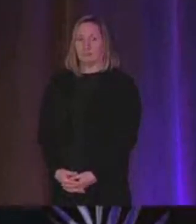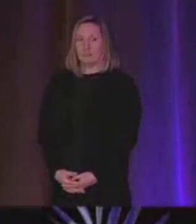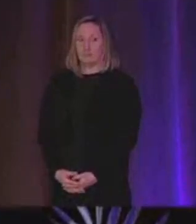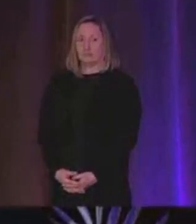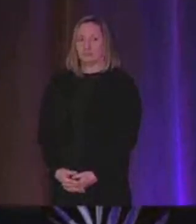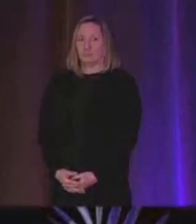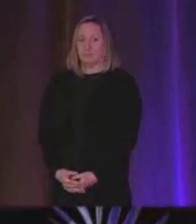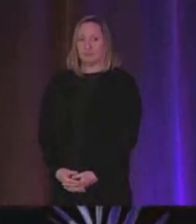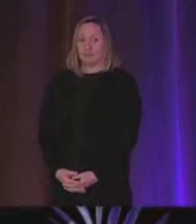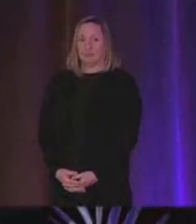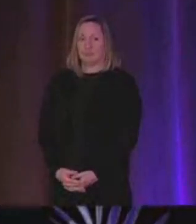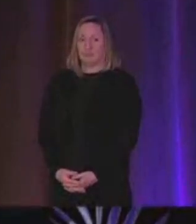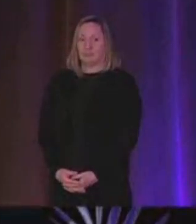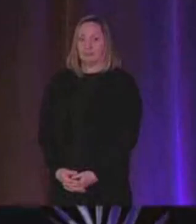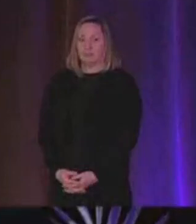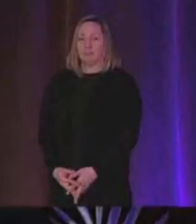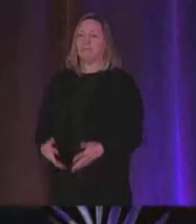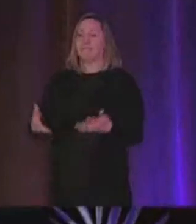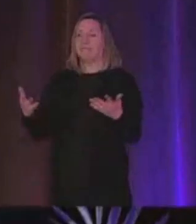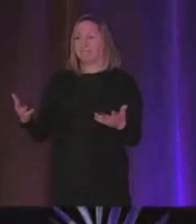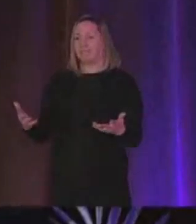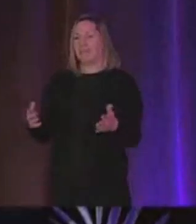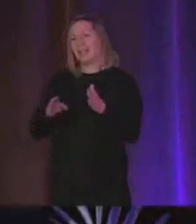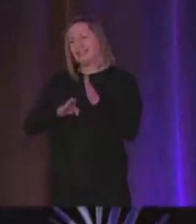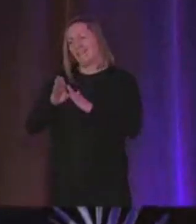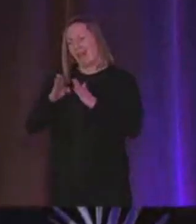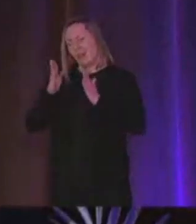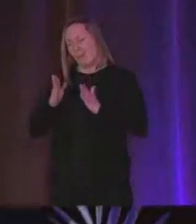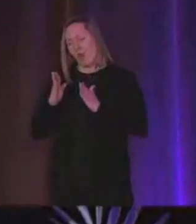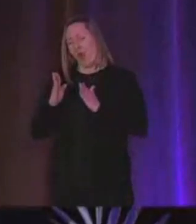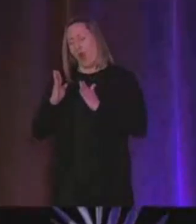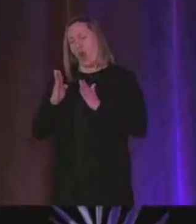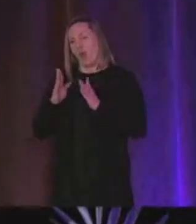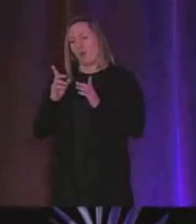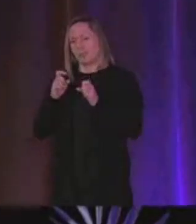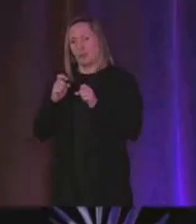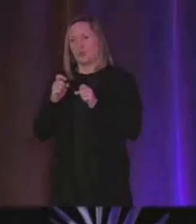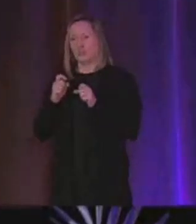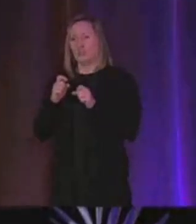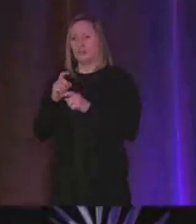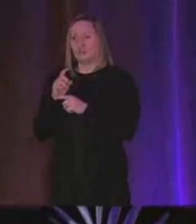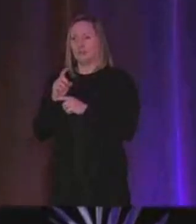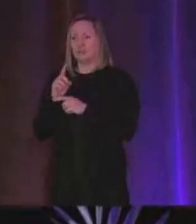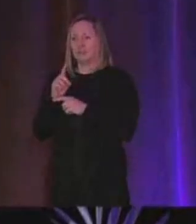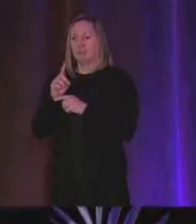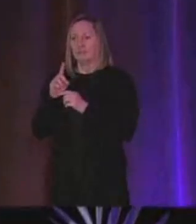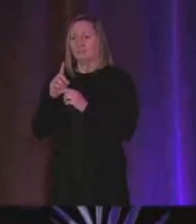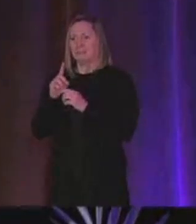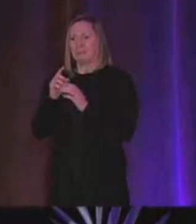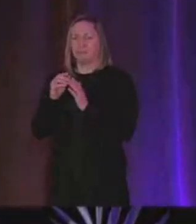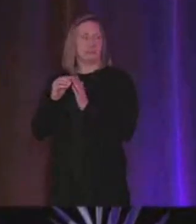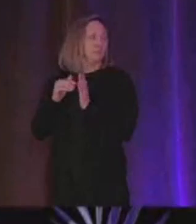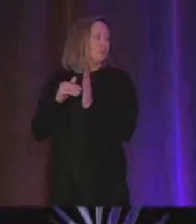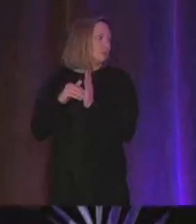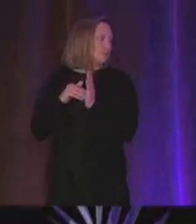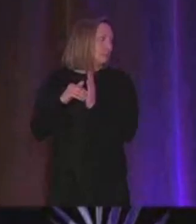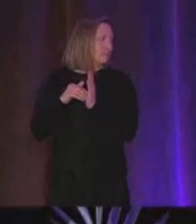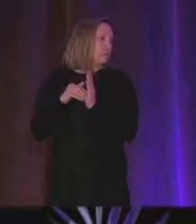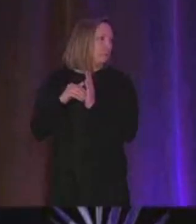But of course, as a developer, we are meant to build, break, and develop, I guess. Okay.